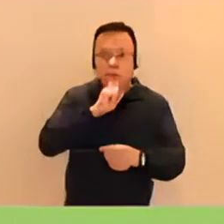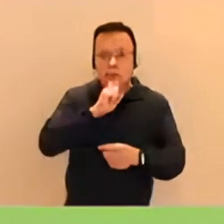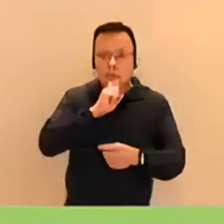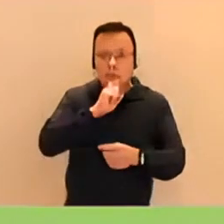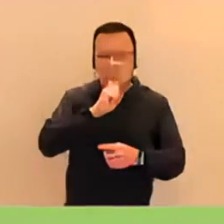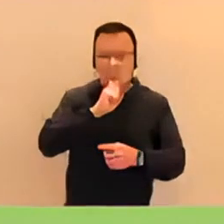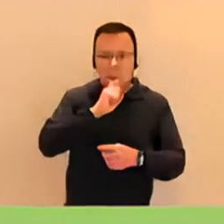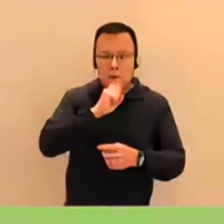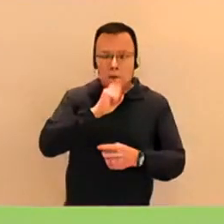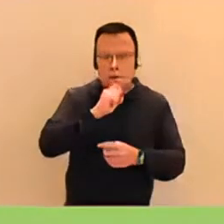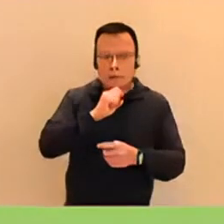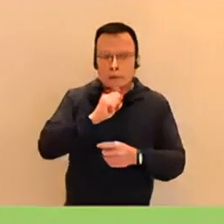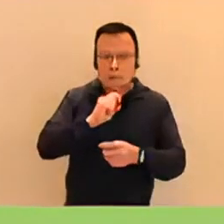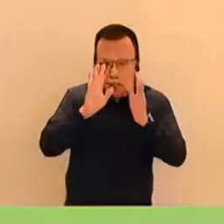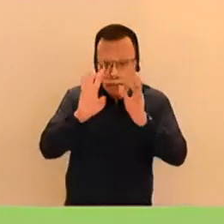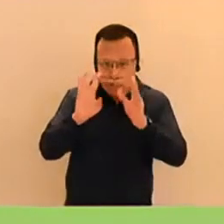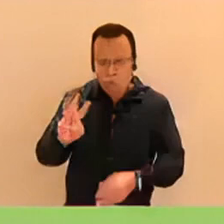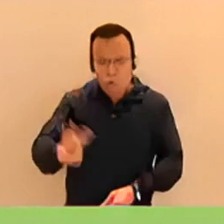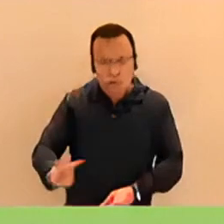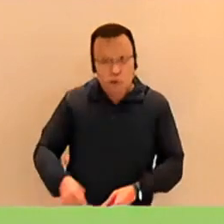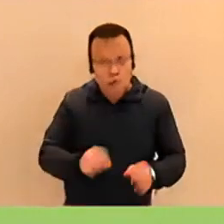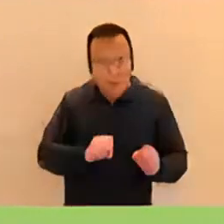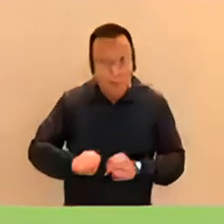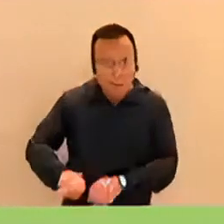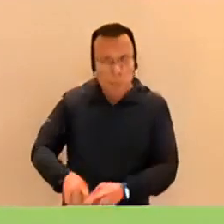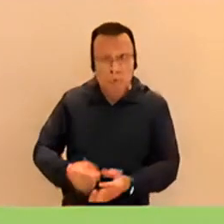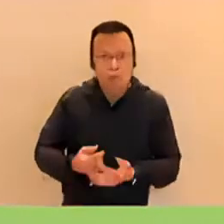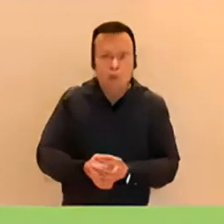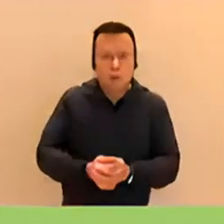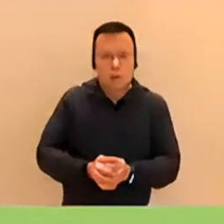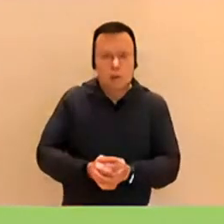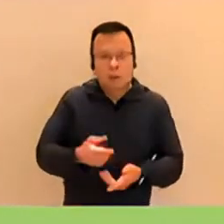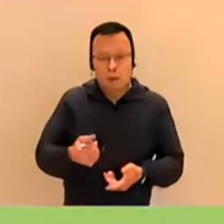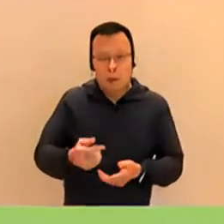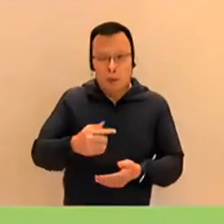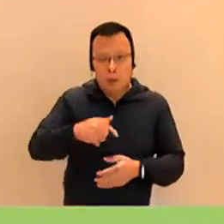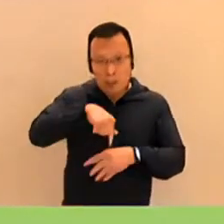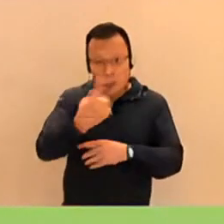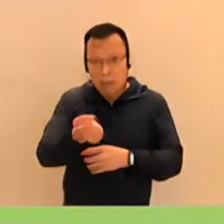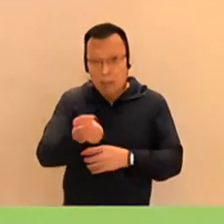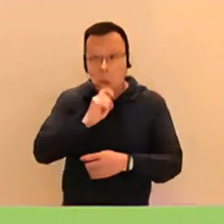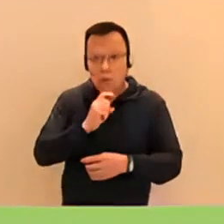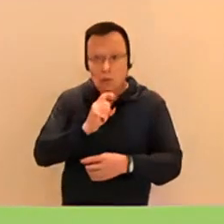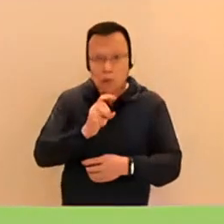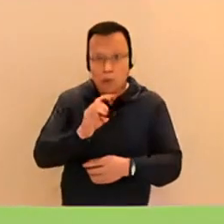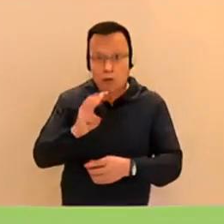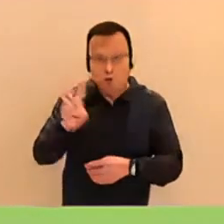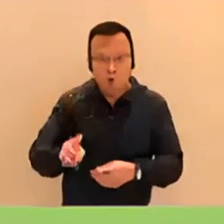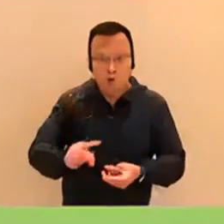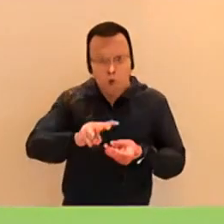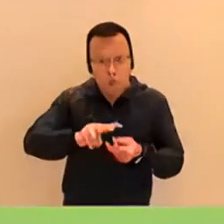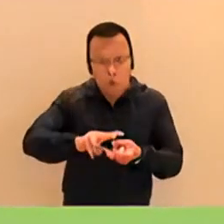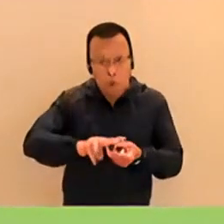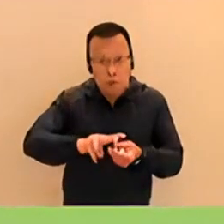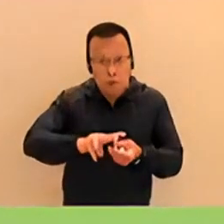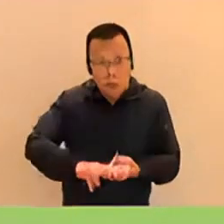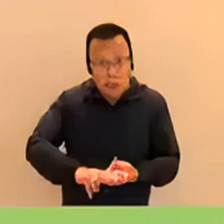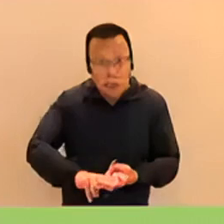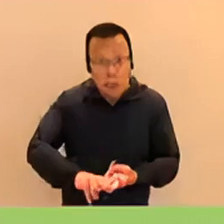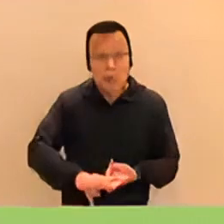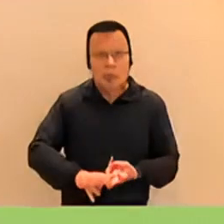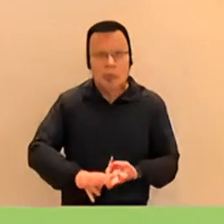as porous pavements, bioswale, retention tanks, etc. Now, the sponge city design